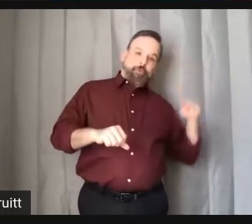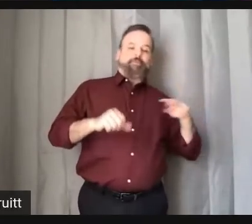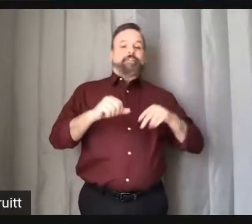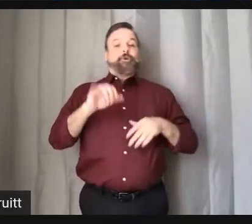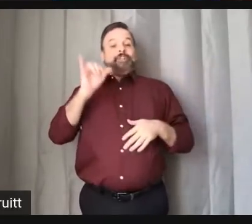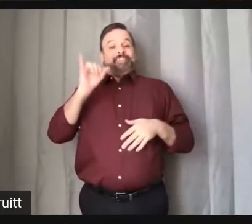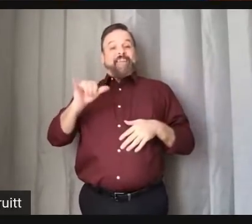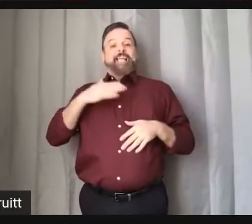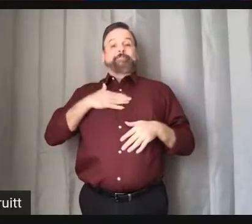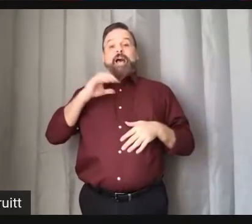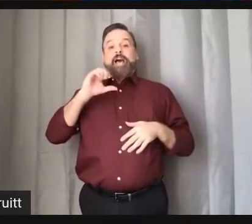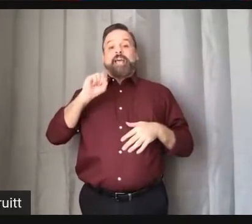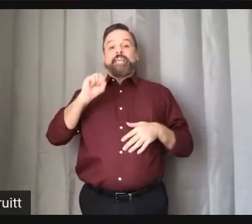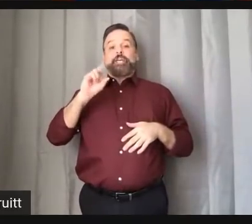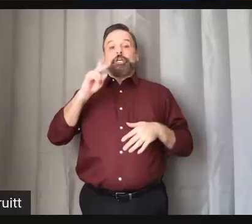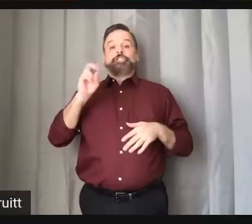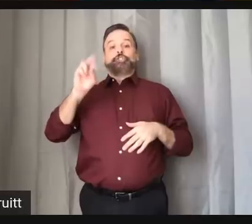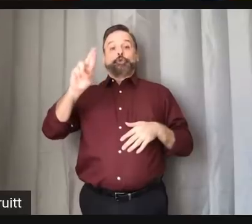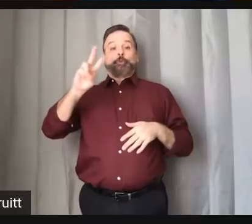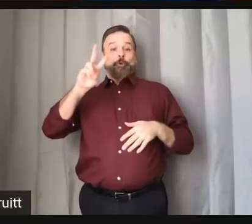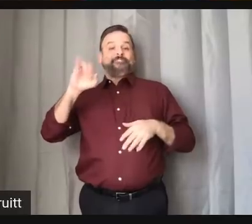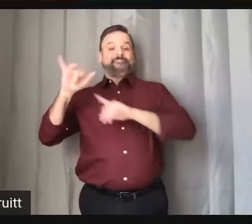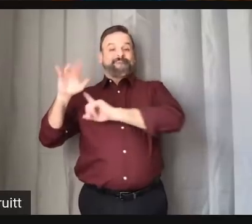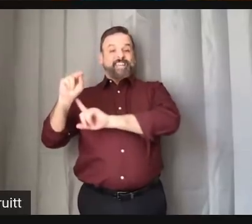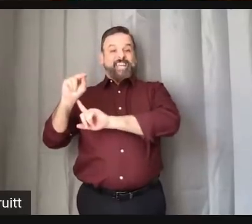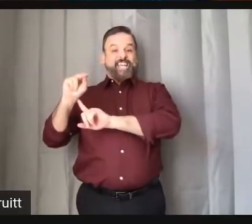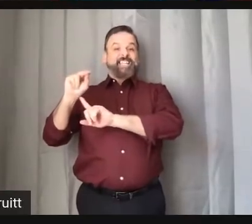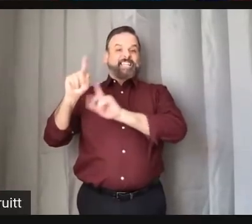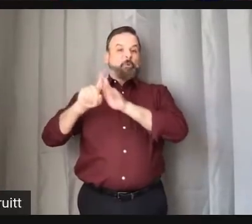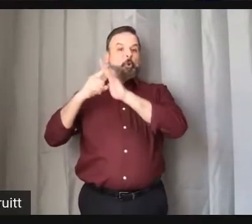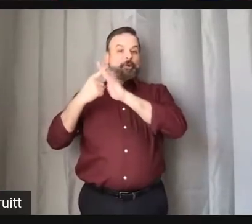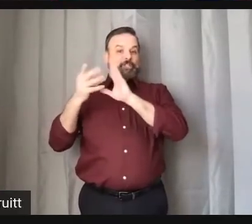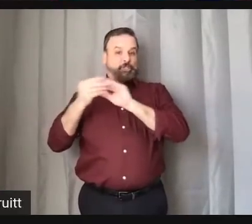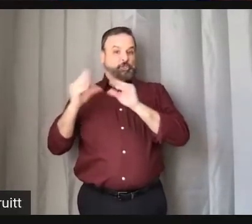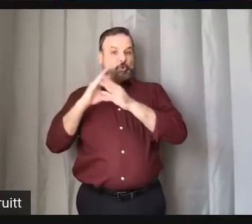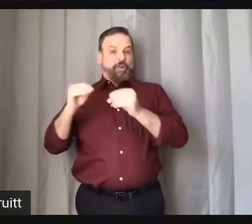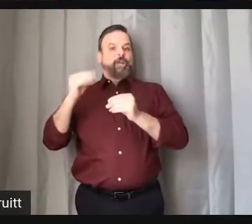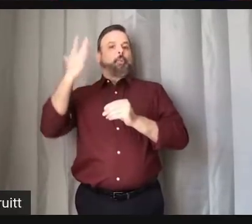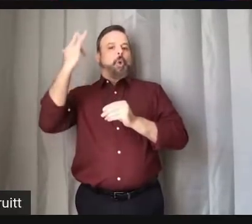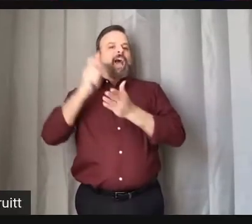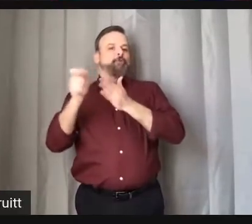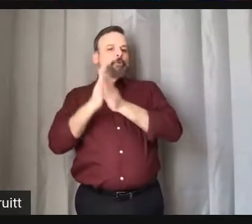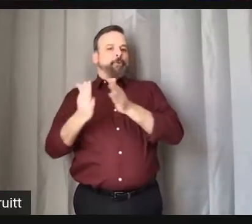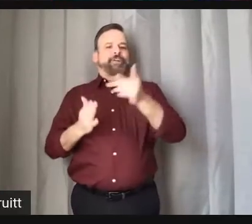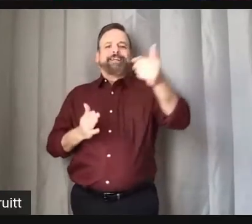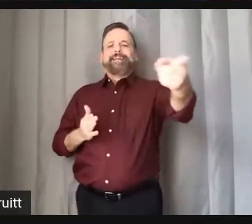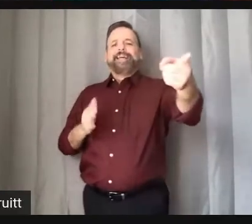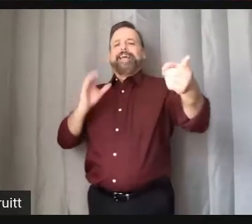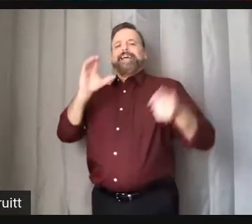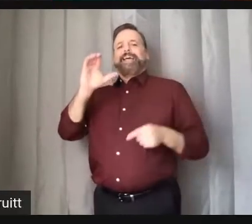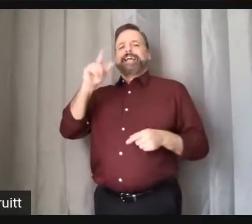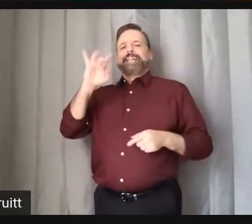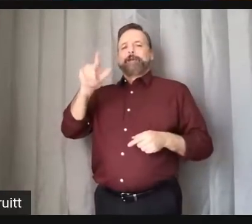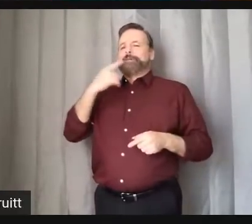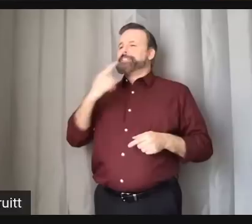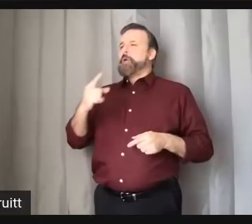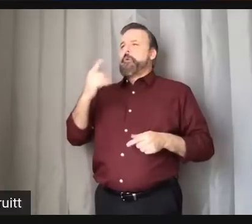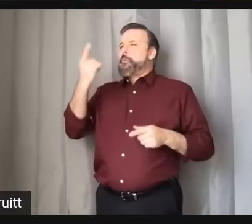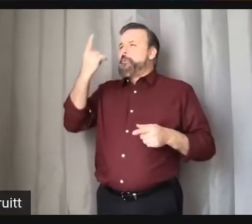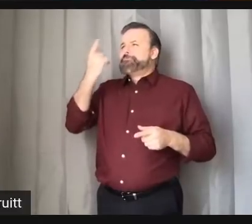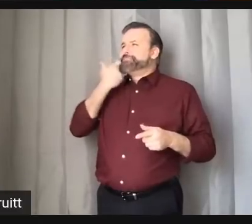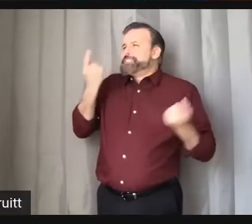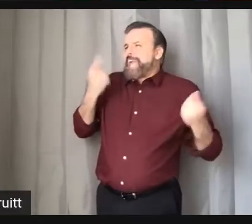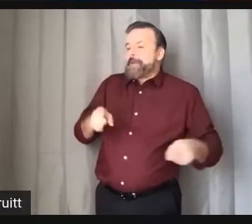story. And also why I wrote DACTYL HILL SQUAD. What just happened? Okay, so. Is anyone surprised by that